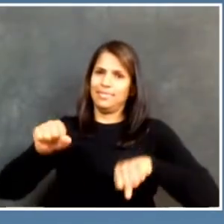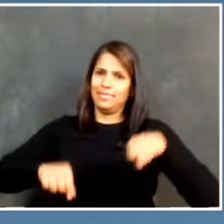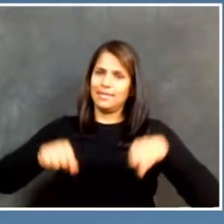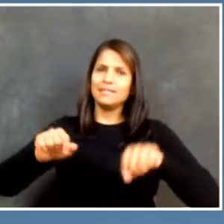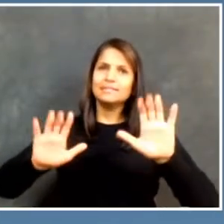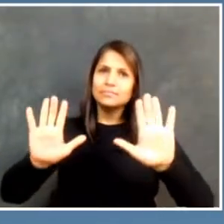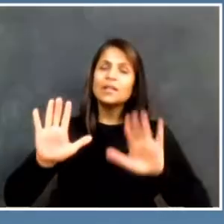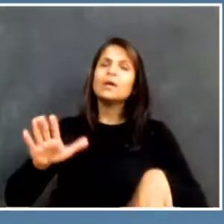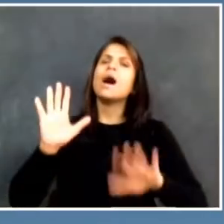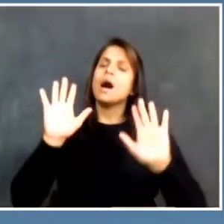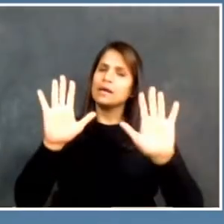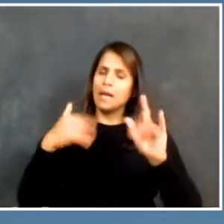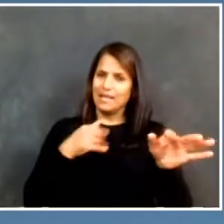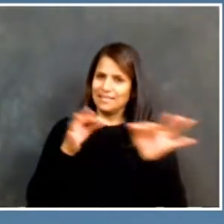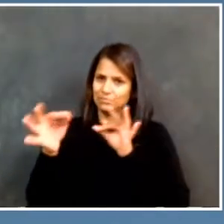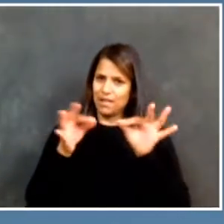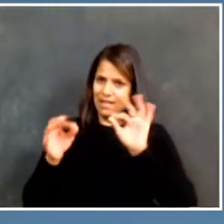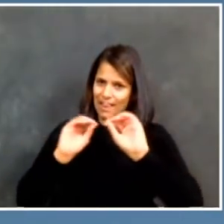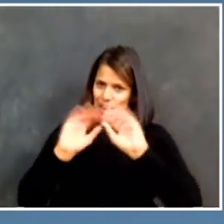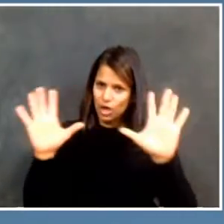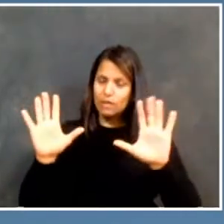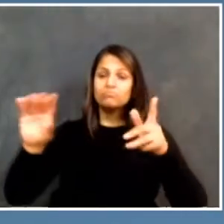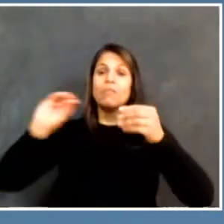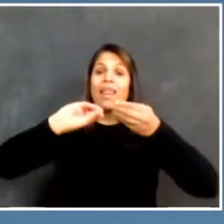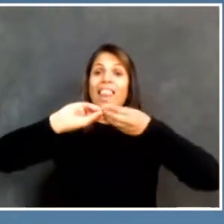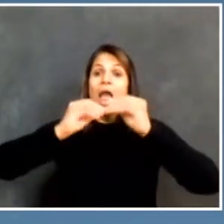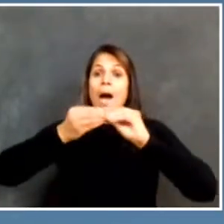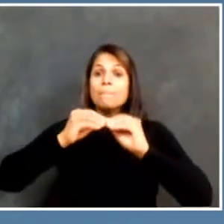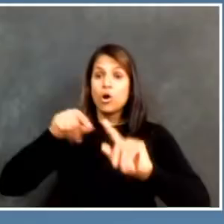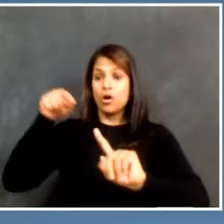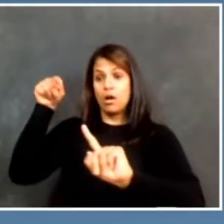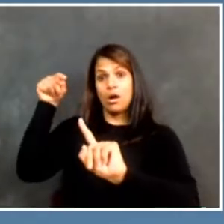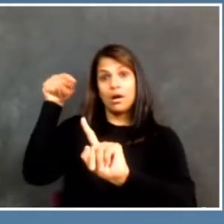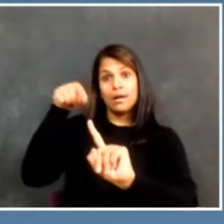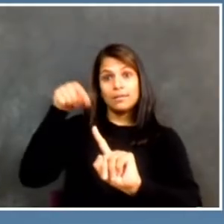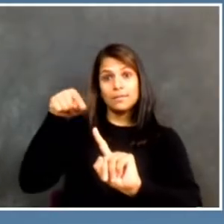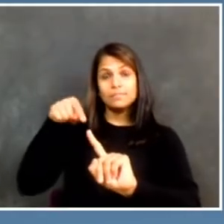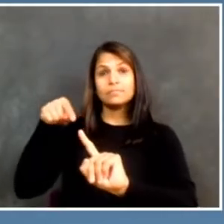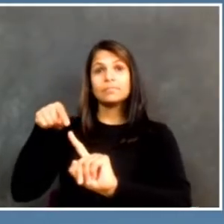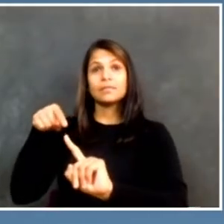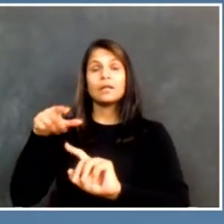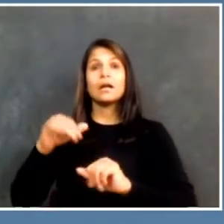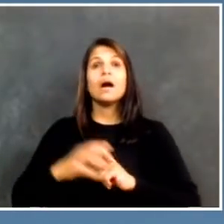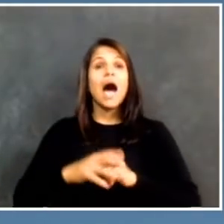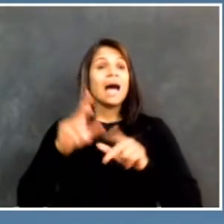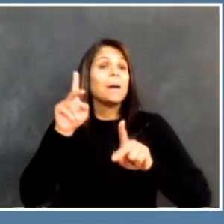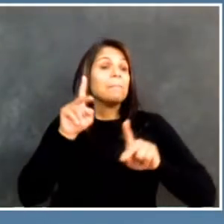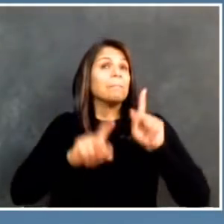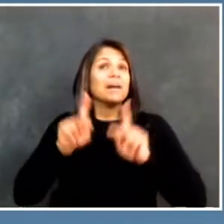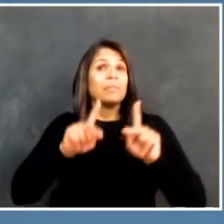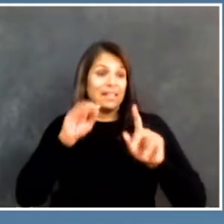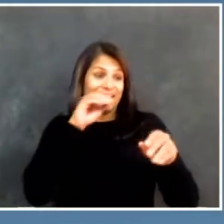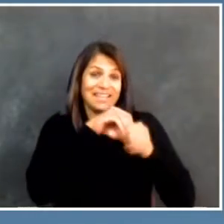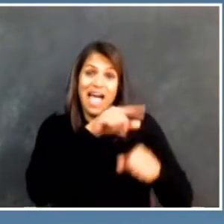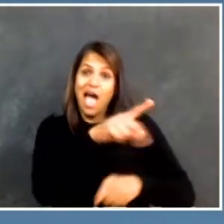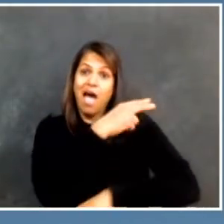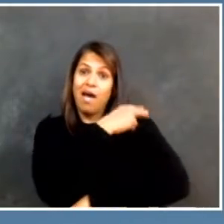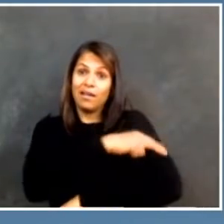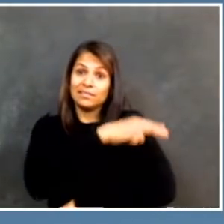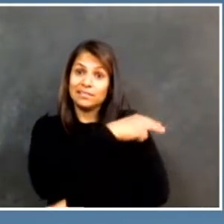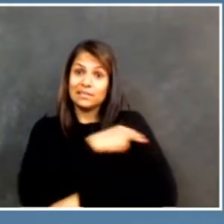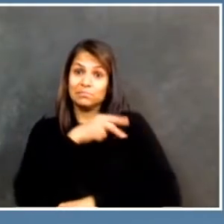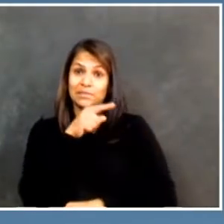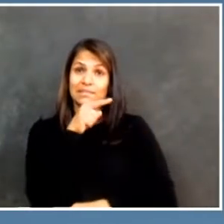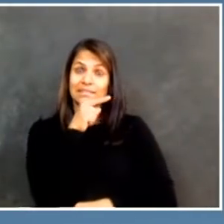in the hospital related to either confirmed or probable COVID, the vast majority had tests